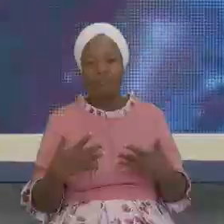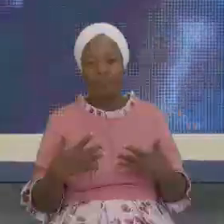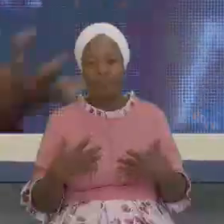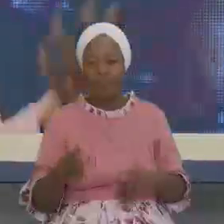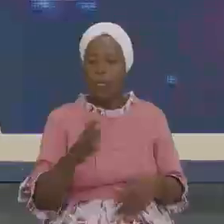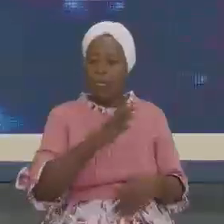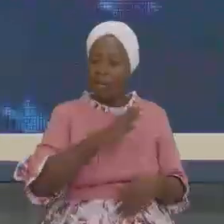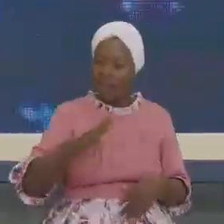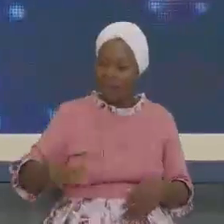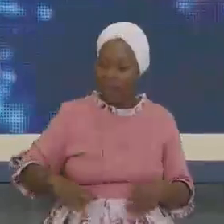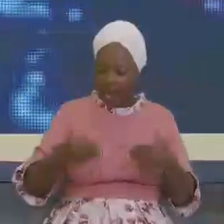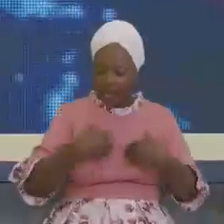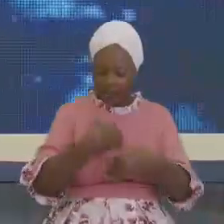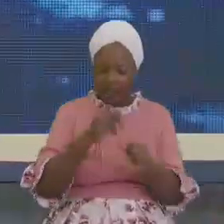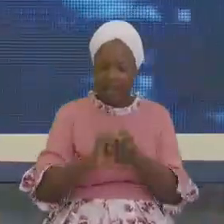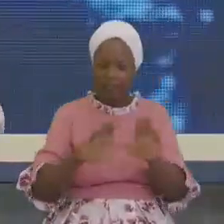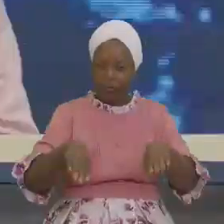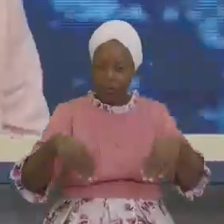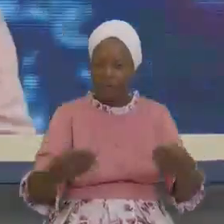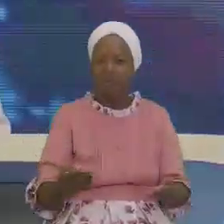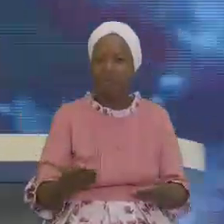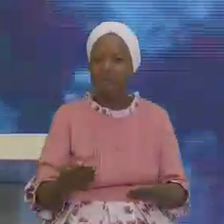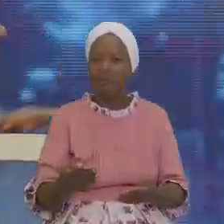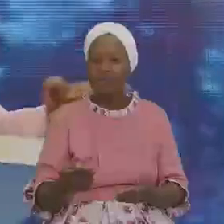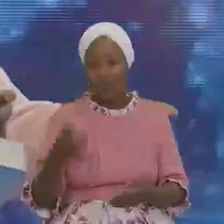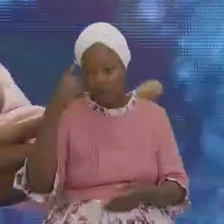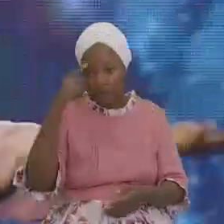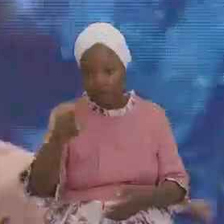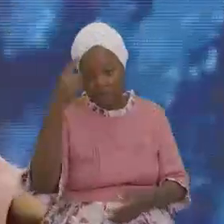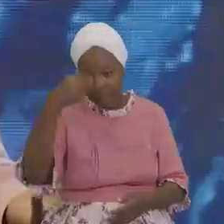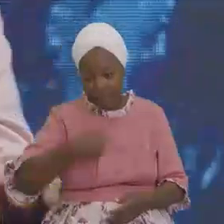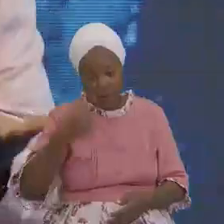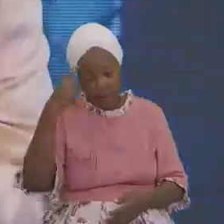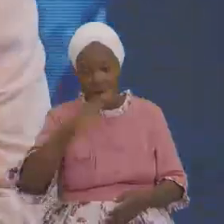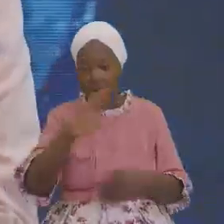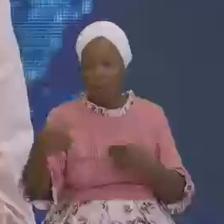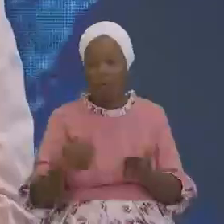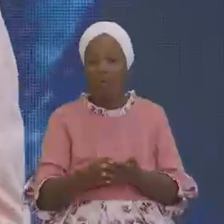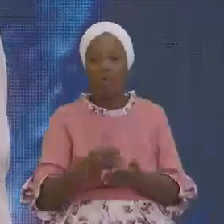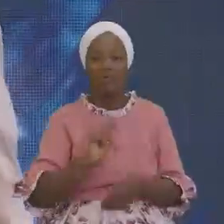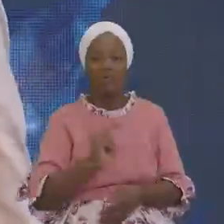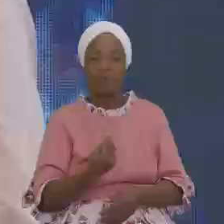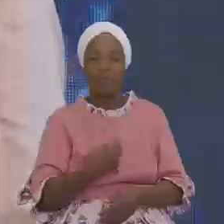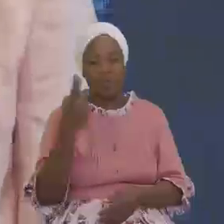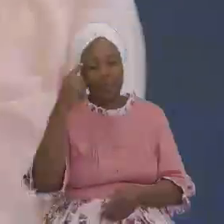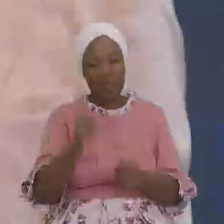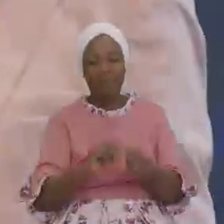Christ has made a provision for you, for me, for us, for everyone.